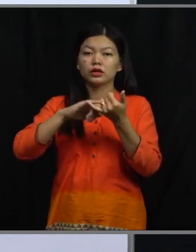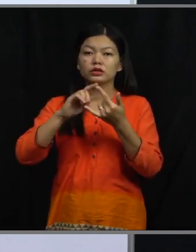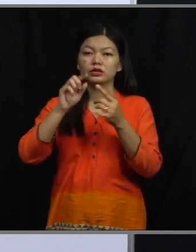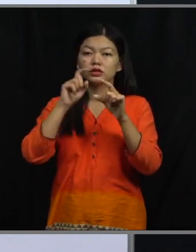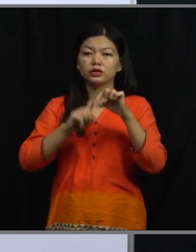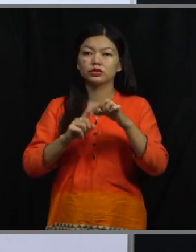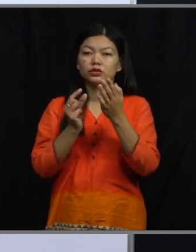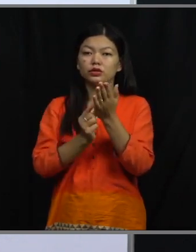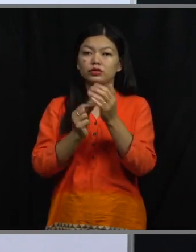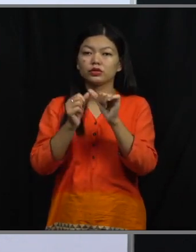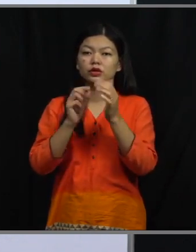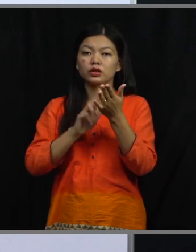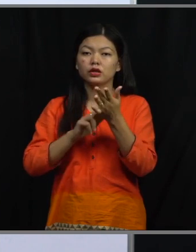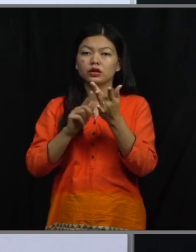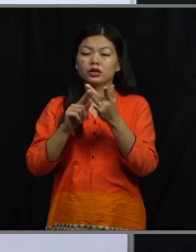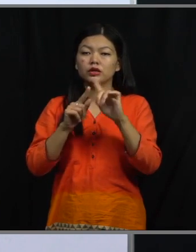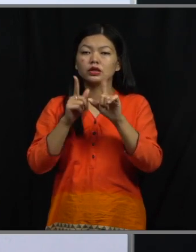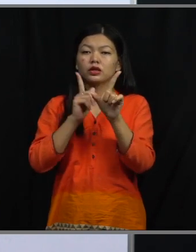this consanguinity?